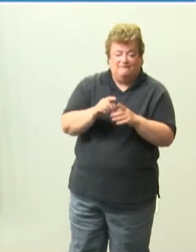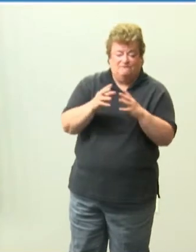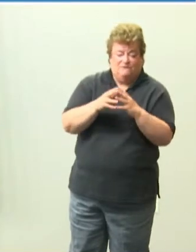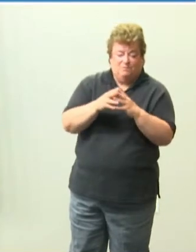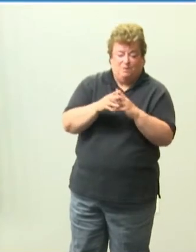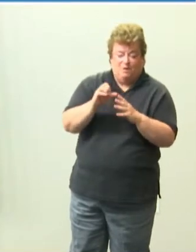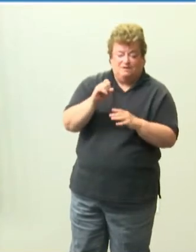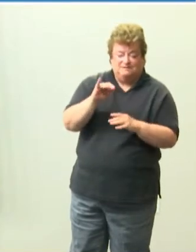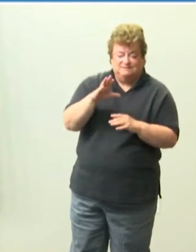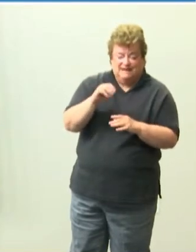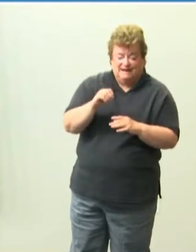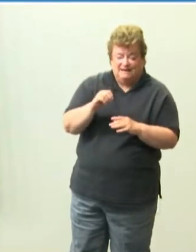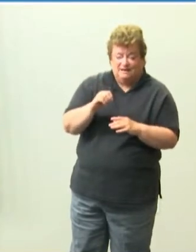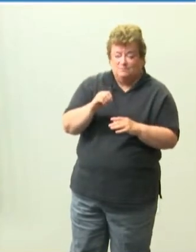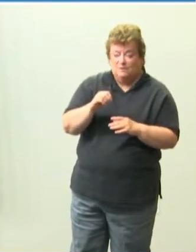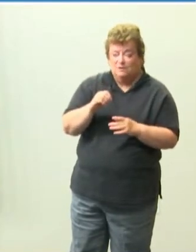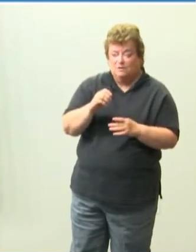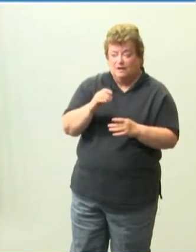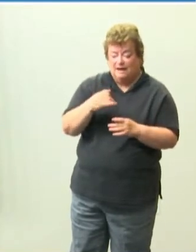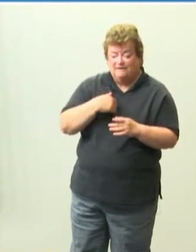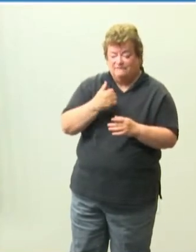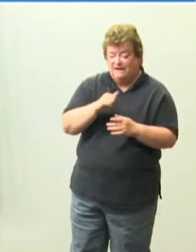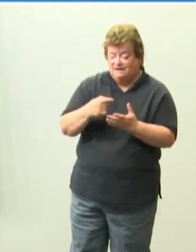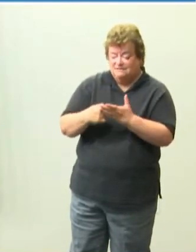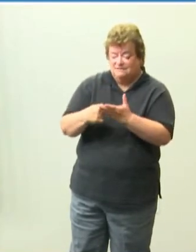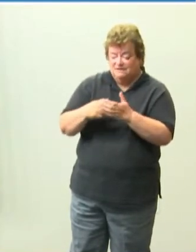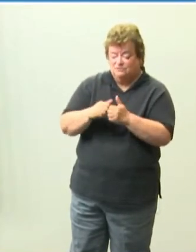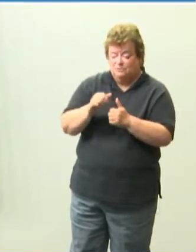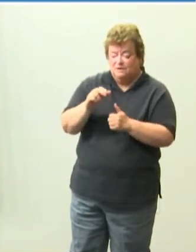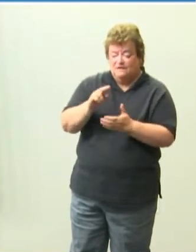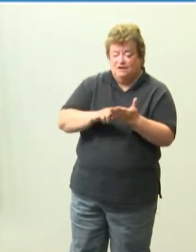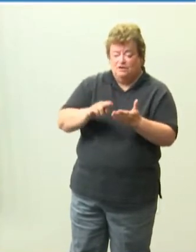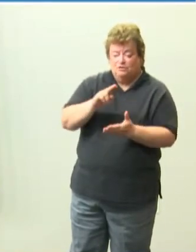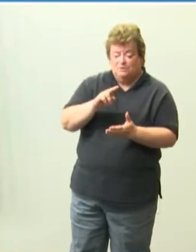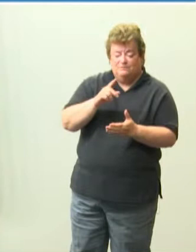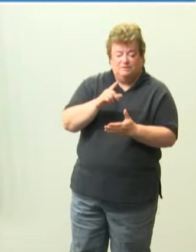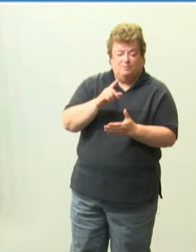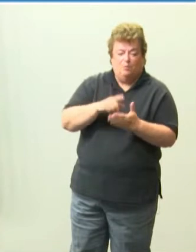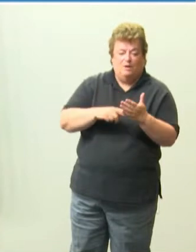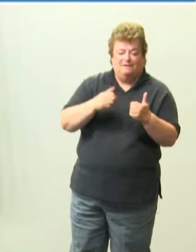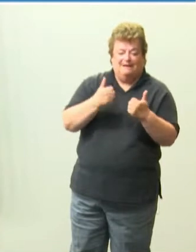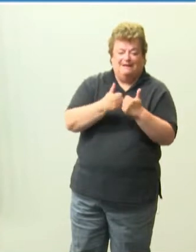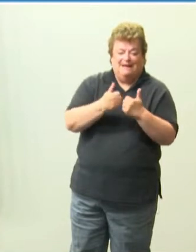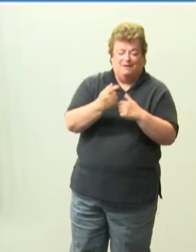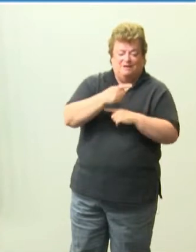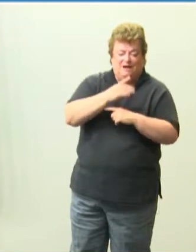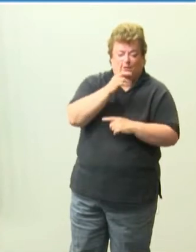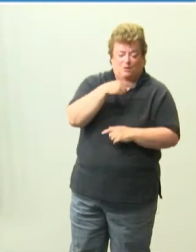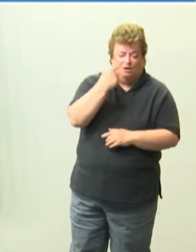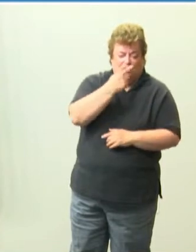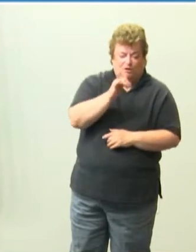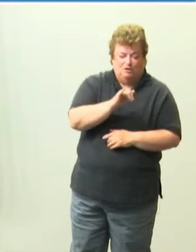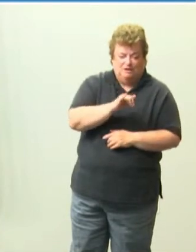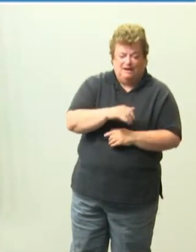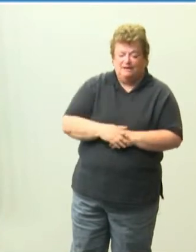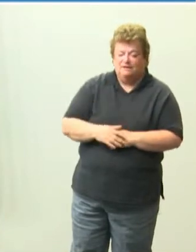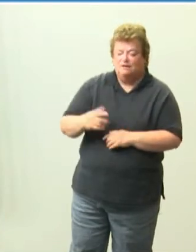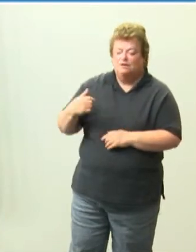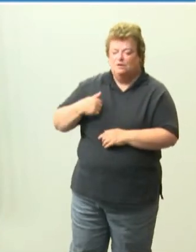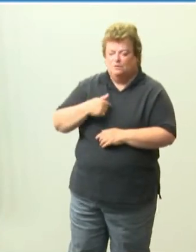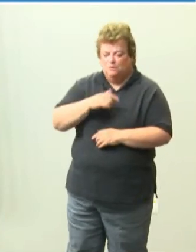lines are in and out? Or are there any protocol or discussions with the university yet about what game day might look like? We'll be meeting with the